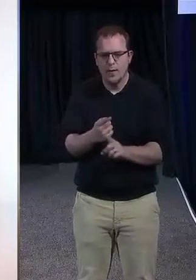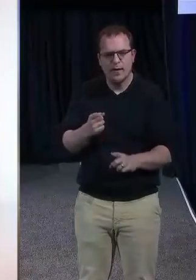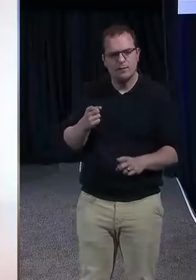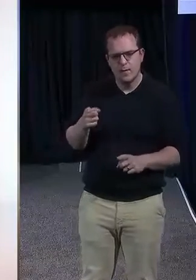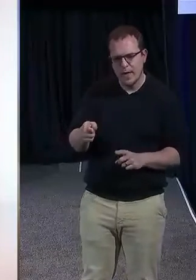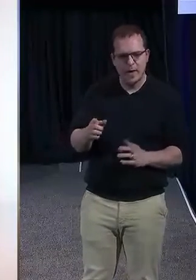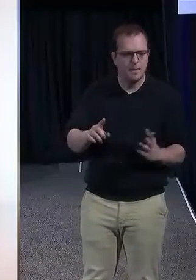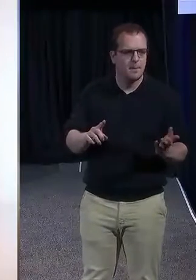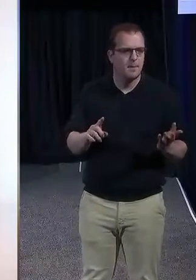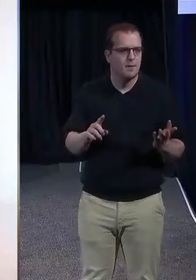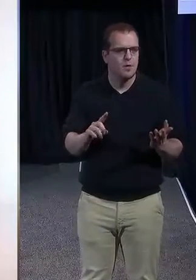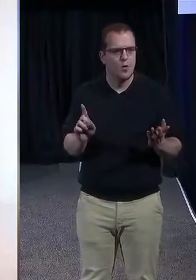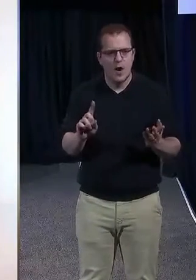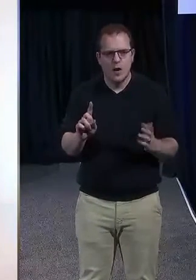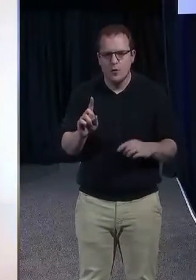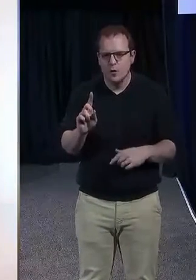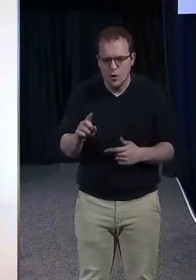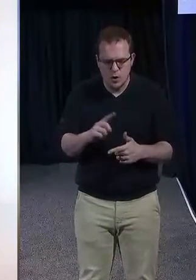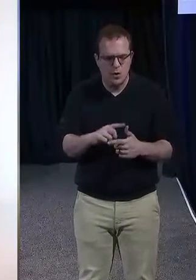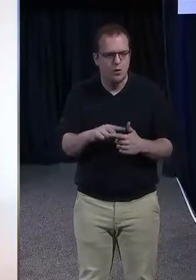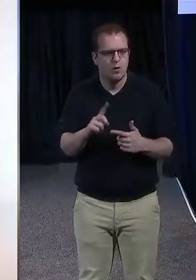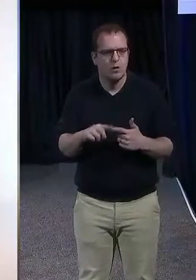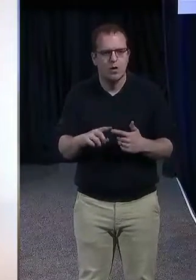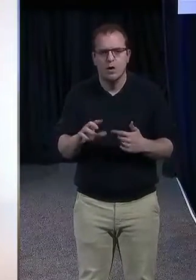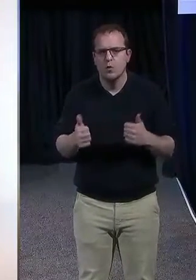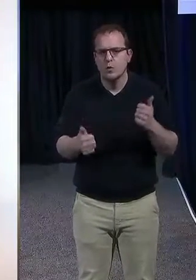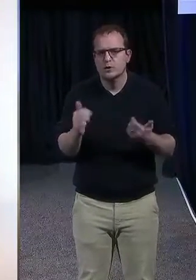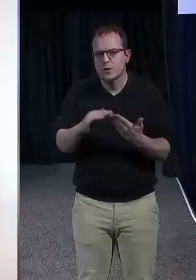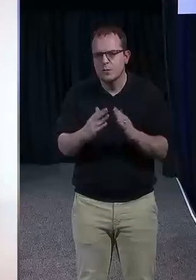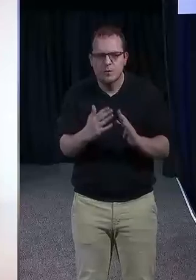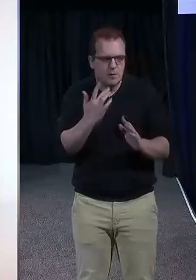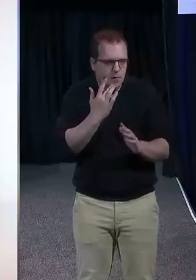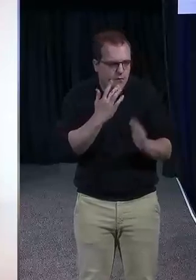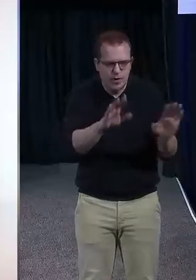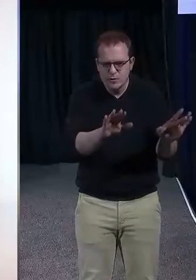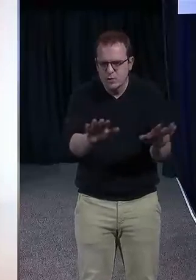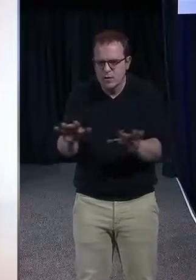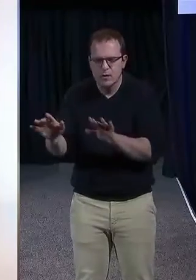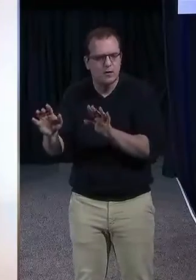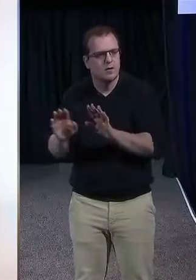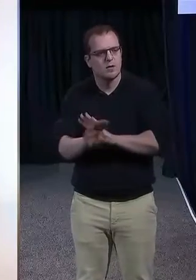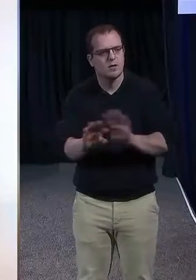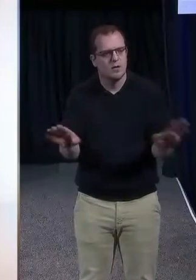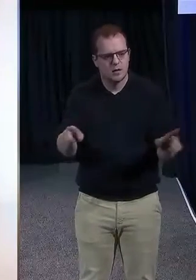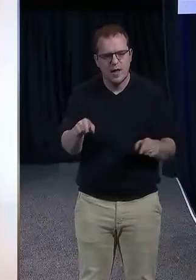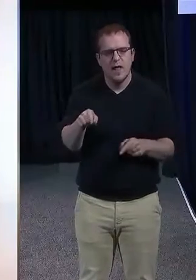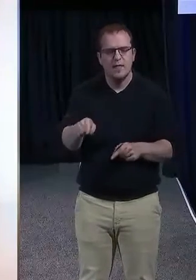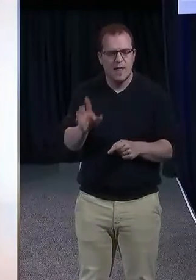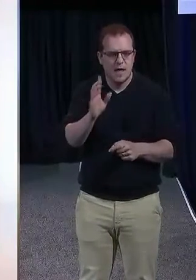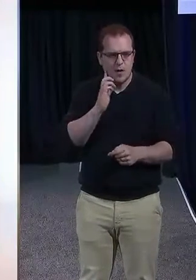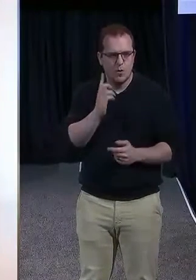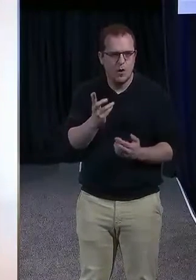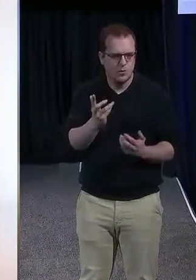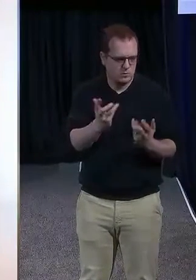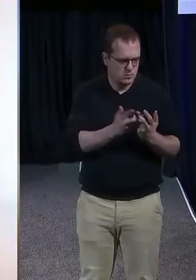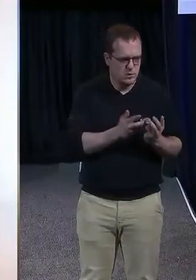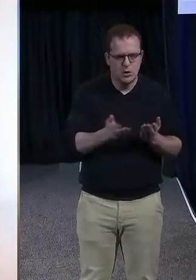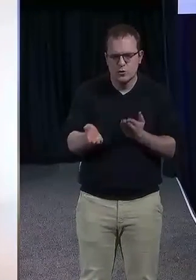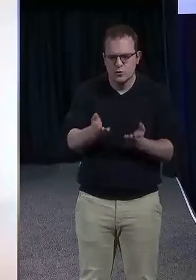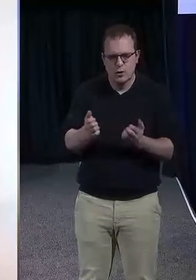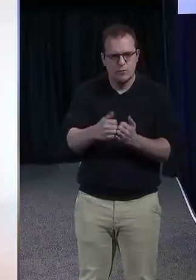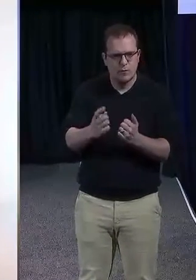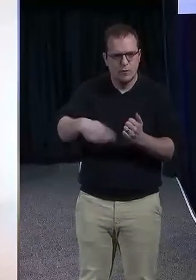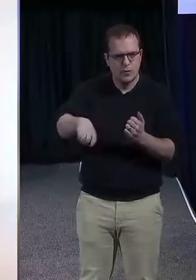where they're going to go and what communities preferentially they are going to serve, but it is about